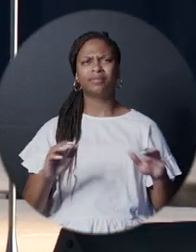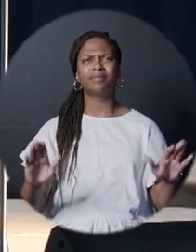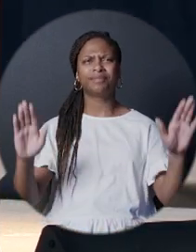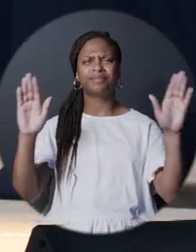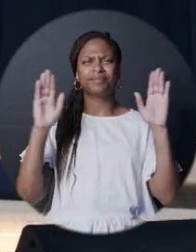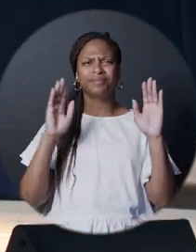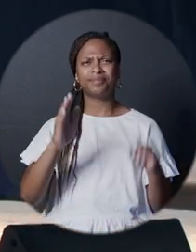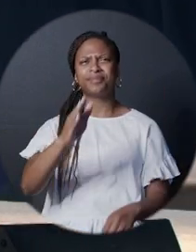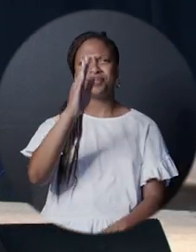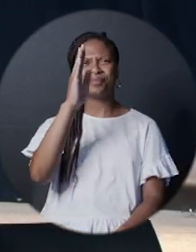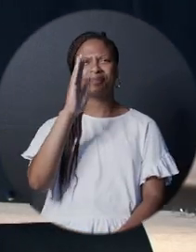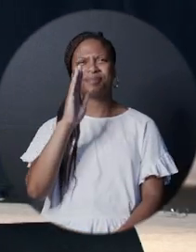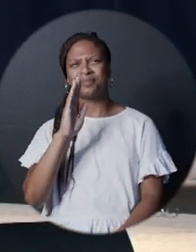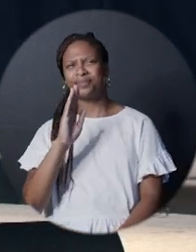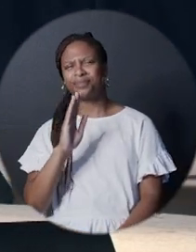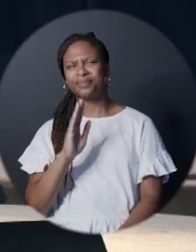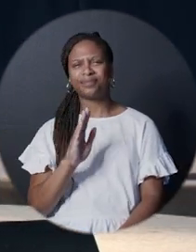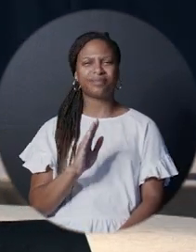Don't give up on